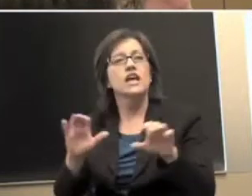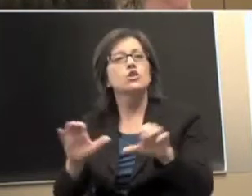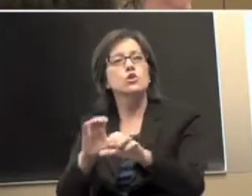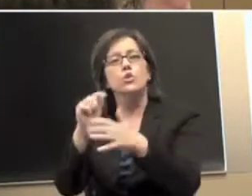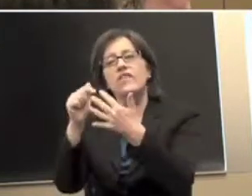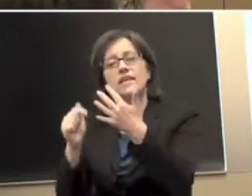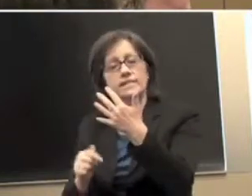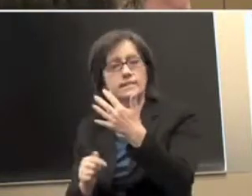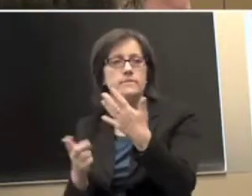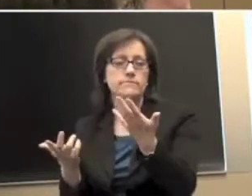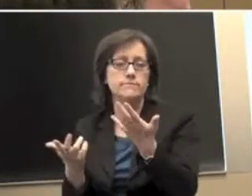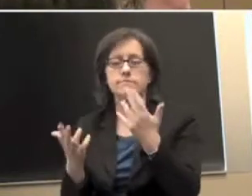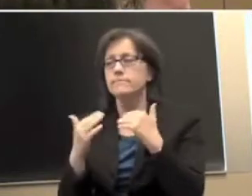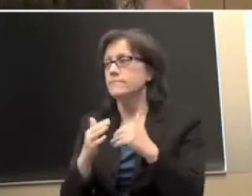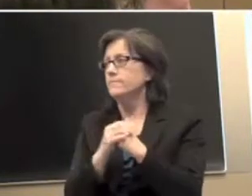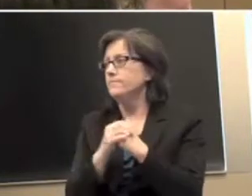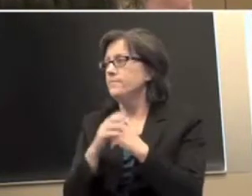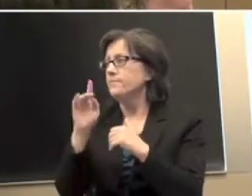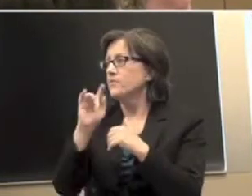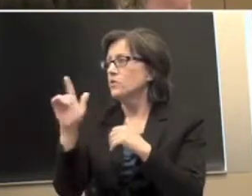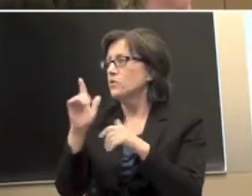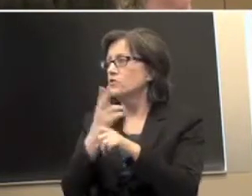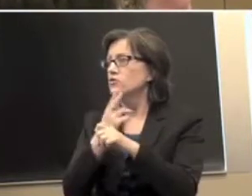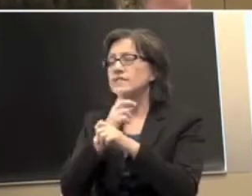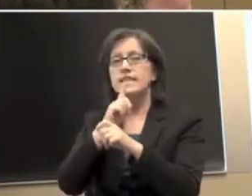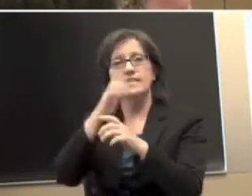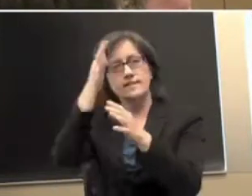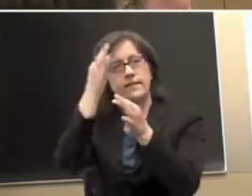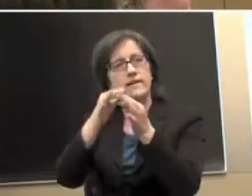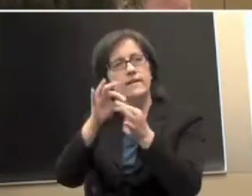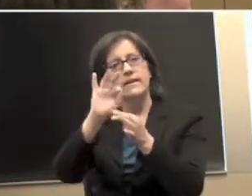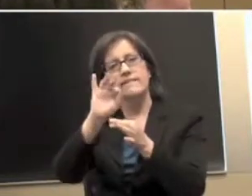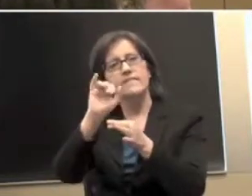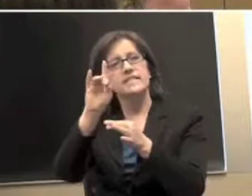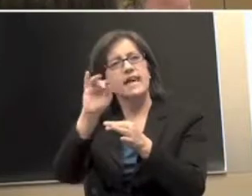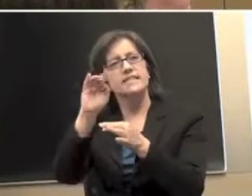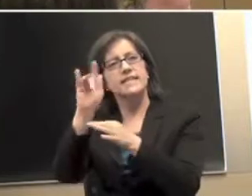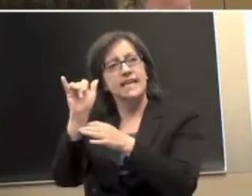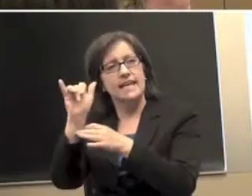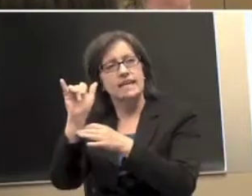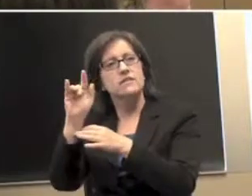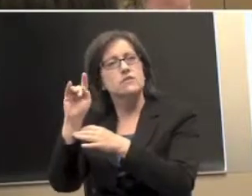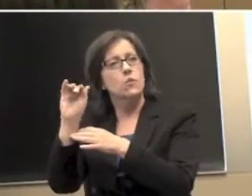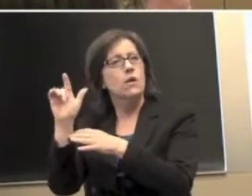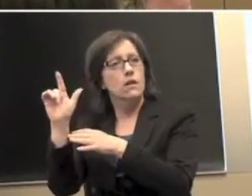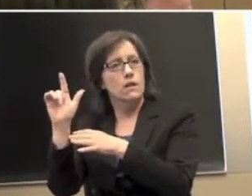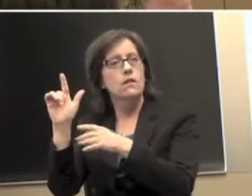And then the tools we were going to use was the fidelity tool. So we were going to do